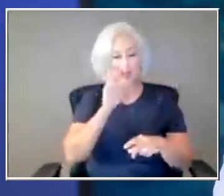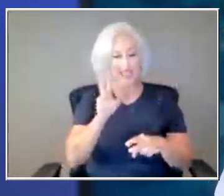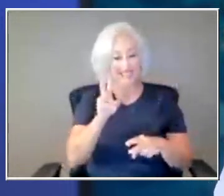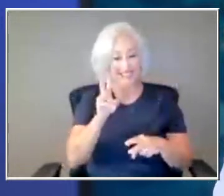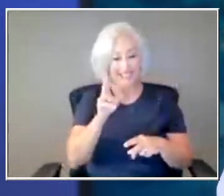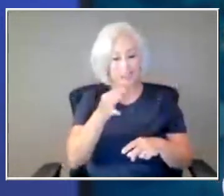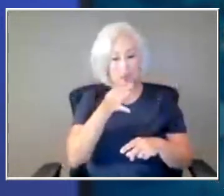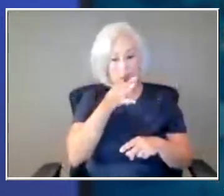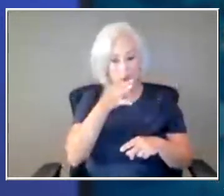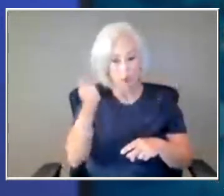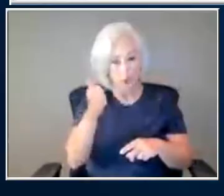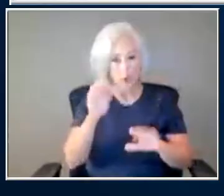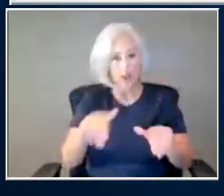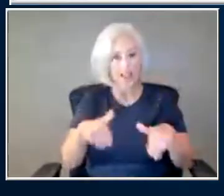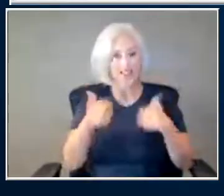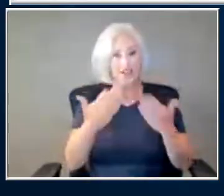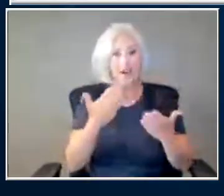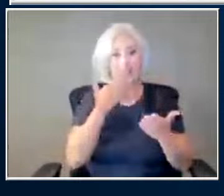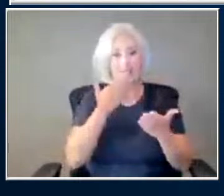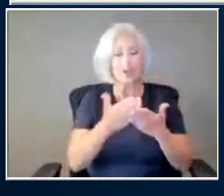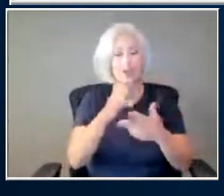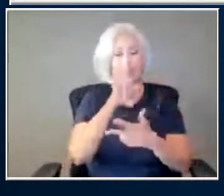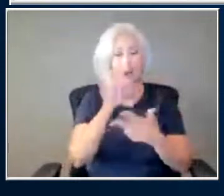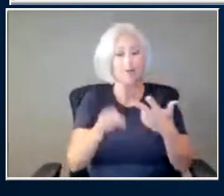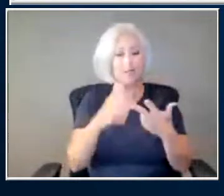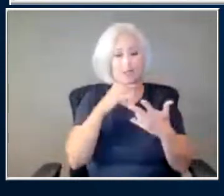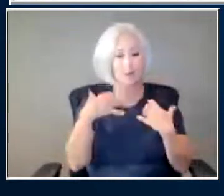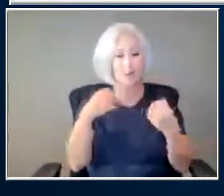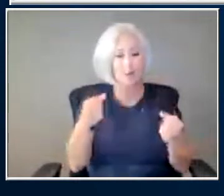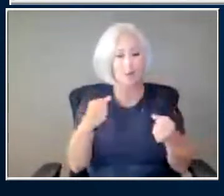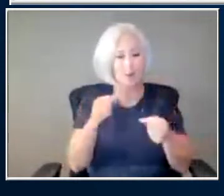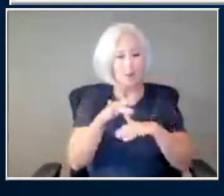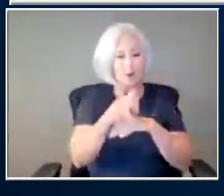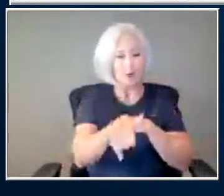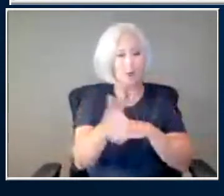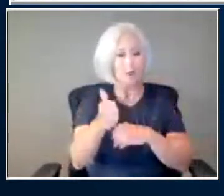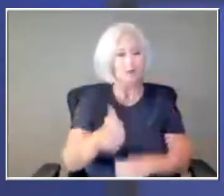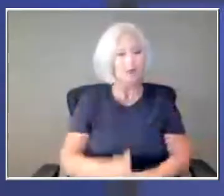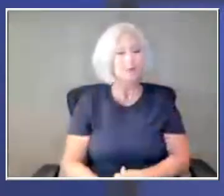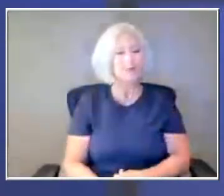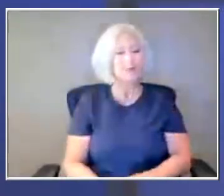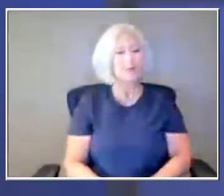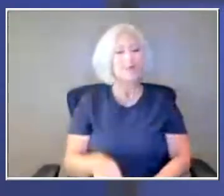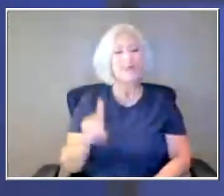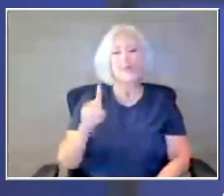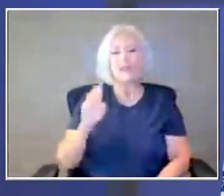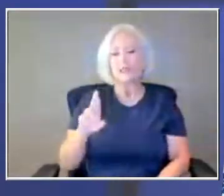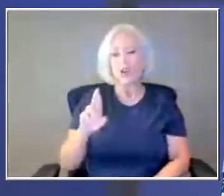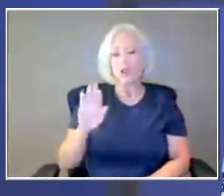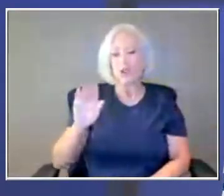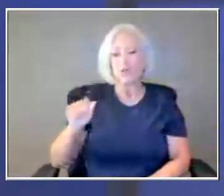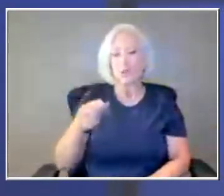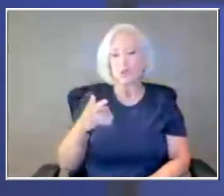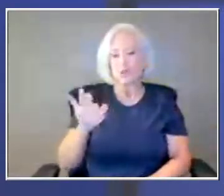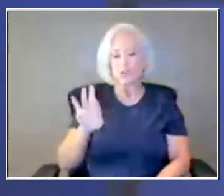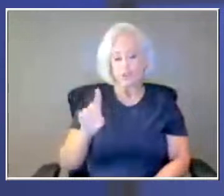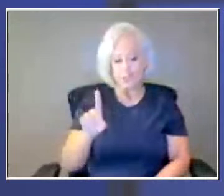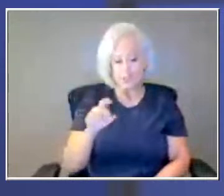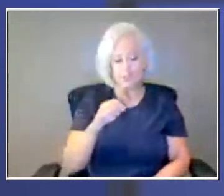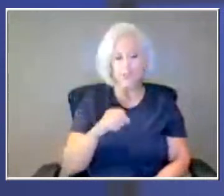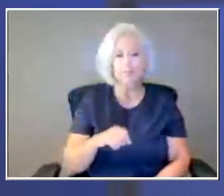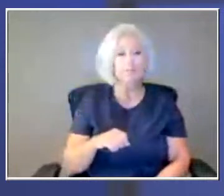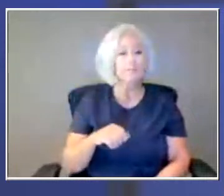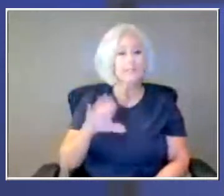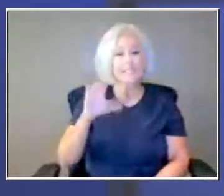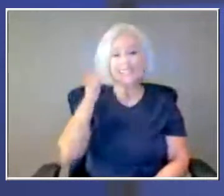nature. Dr. Wolf-Birchfield, what's the takeaway? Sure, I would just say that even when cancer takes root somewhere outside of the organ